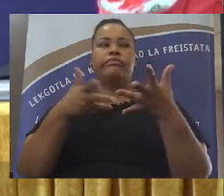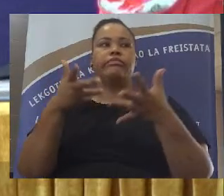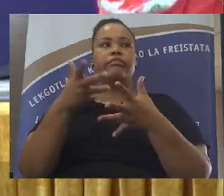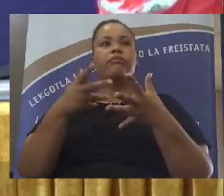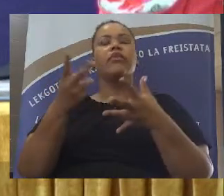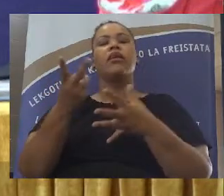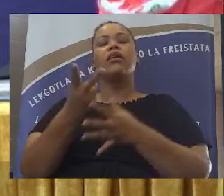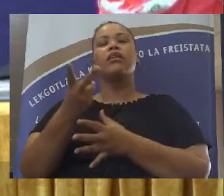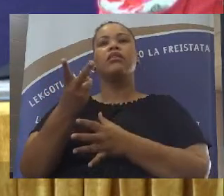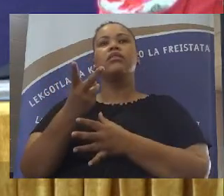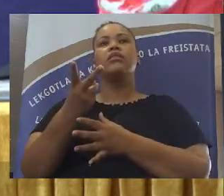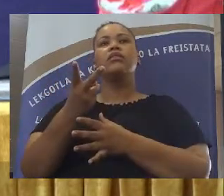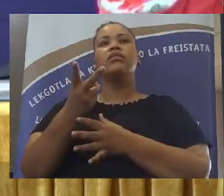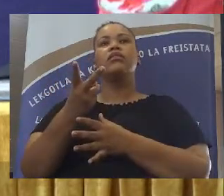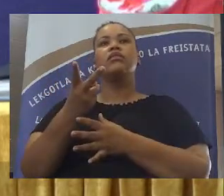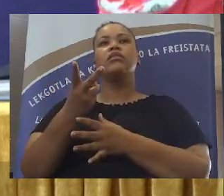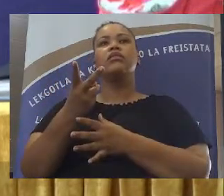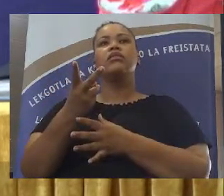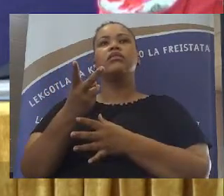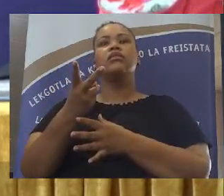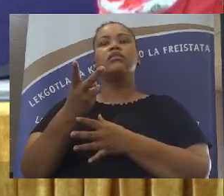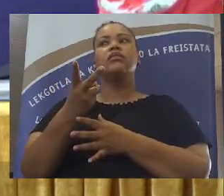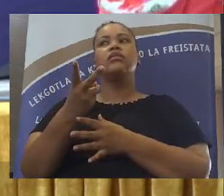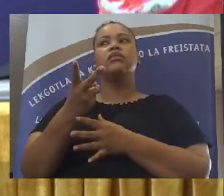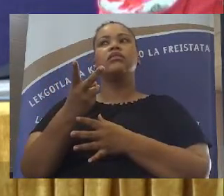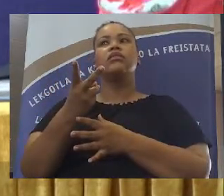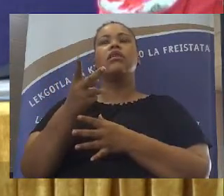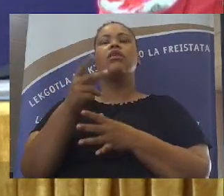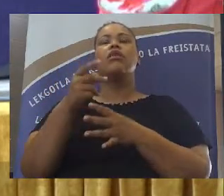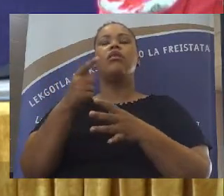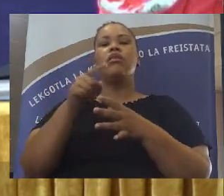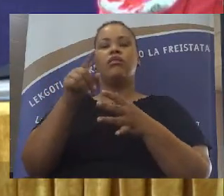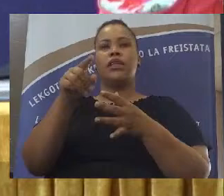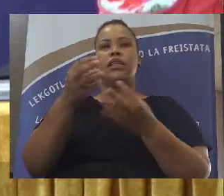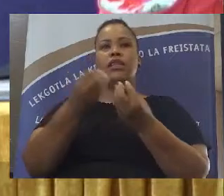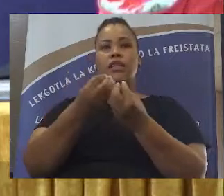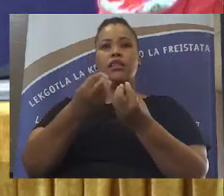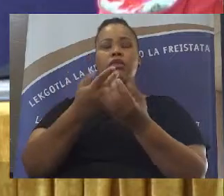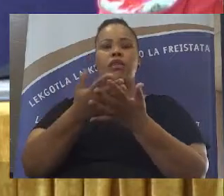as the apportionment of accumulation of petroleum.